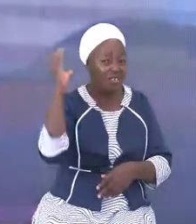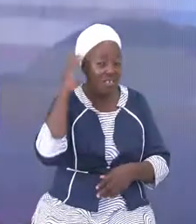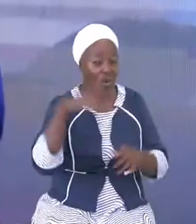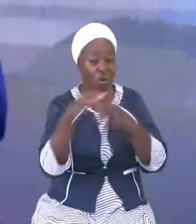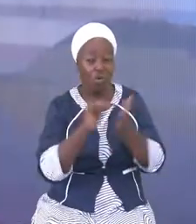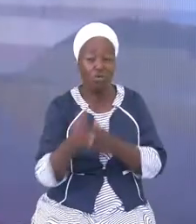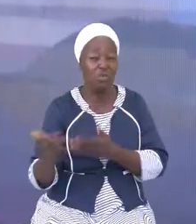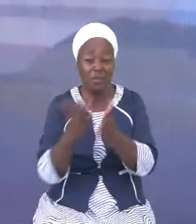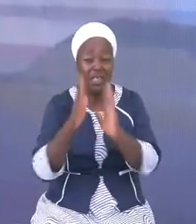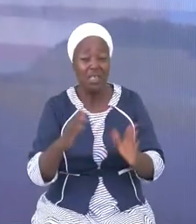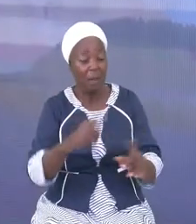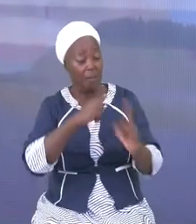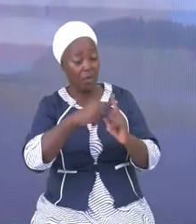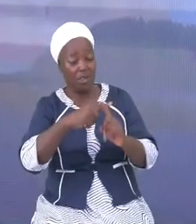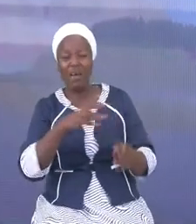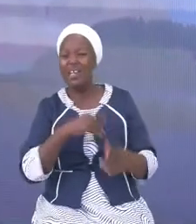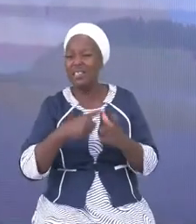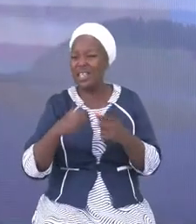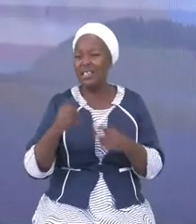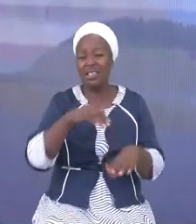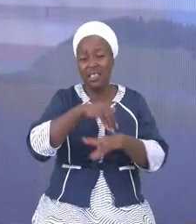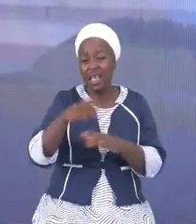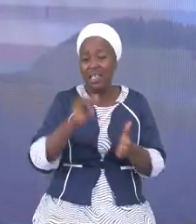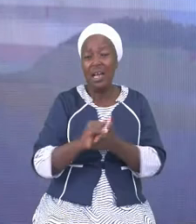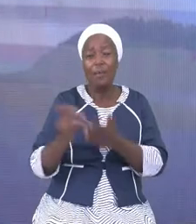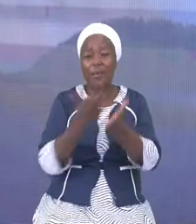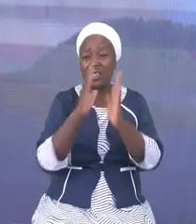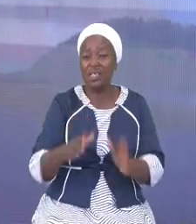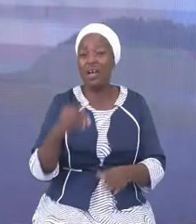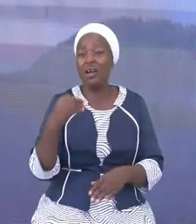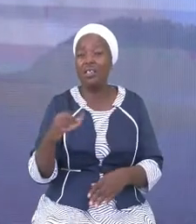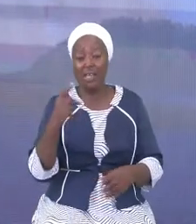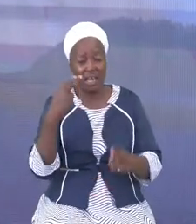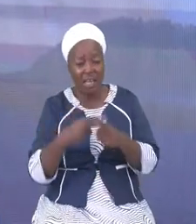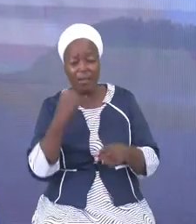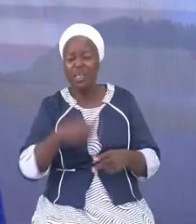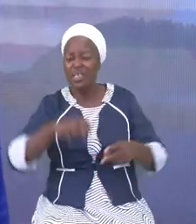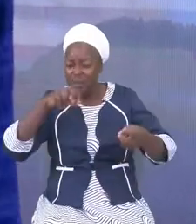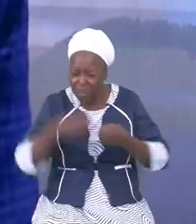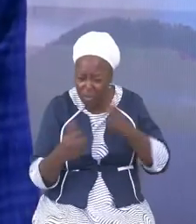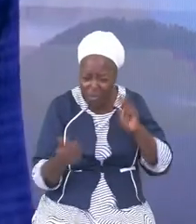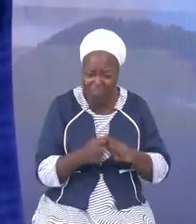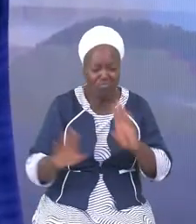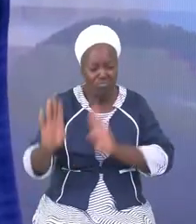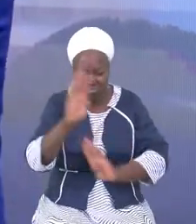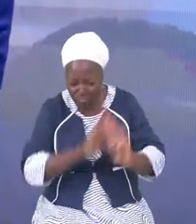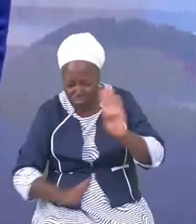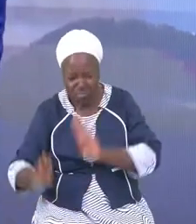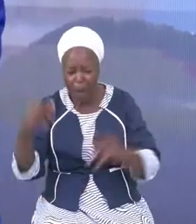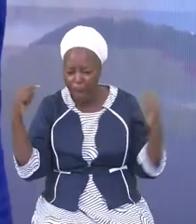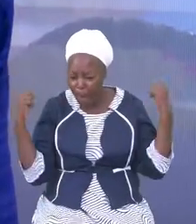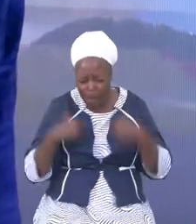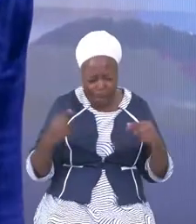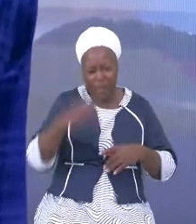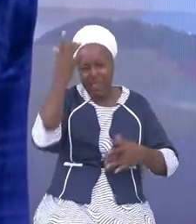messengers positive, then he sends the messenger, the name is Affliction. As you hear, he'll